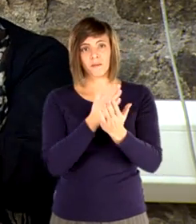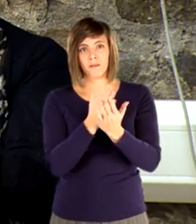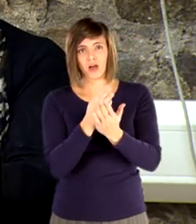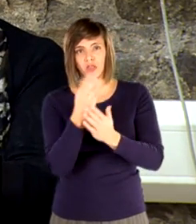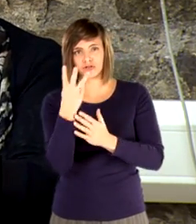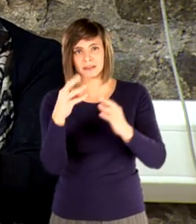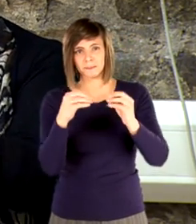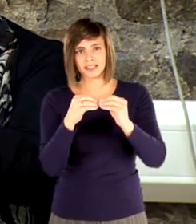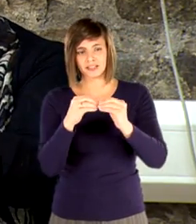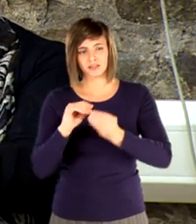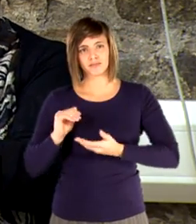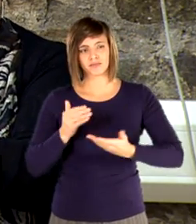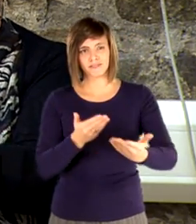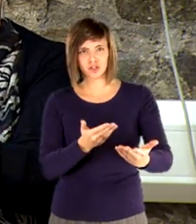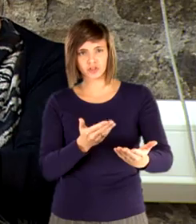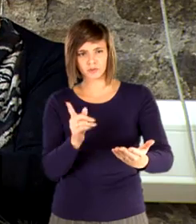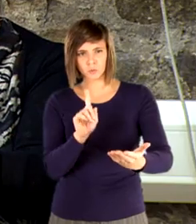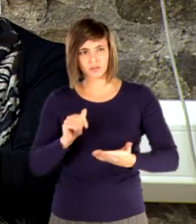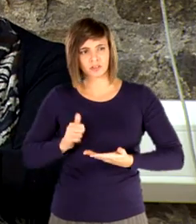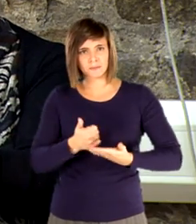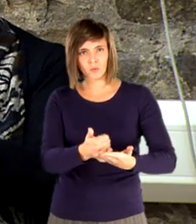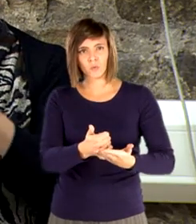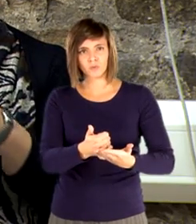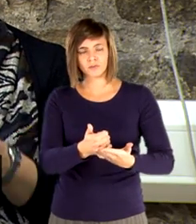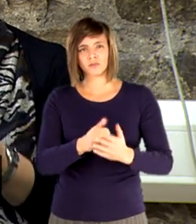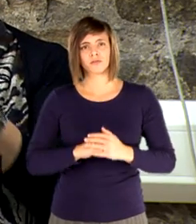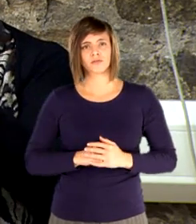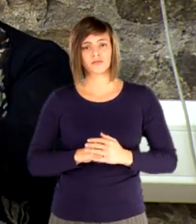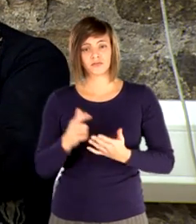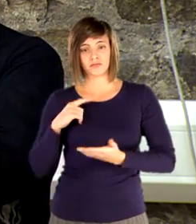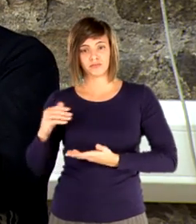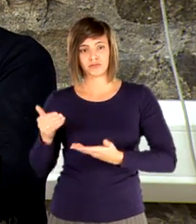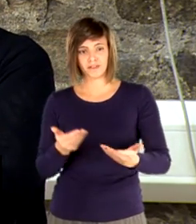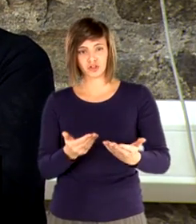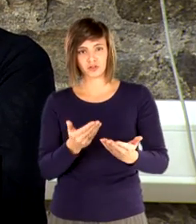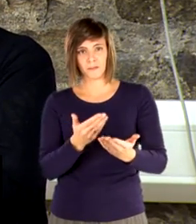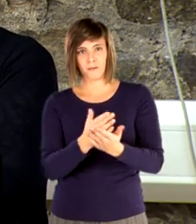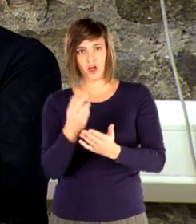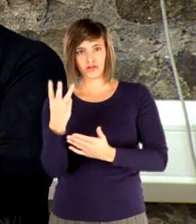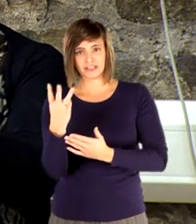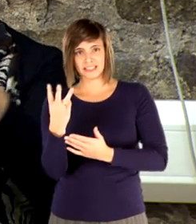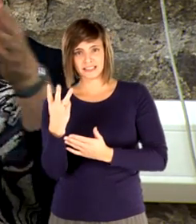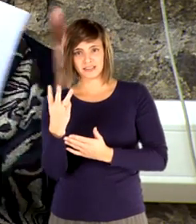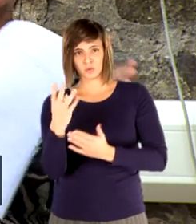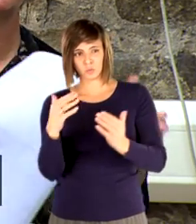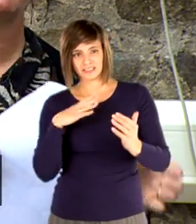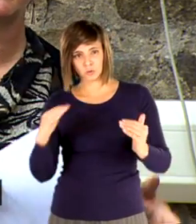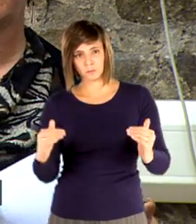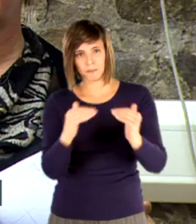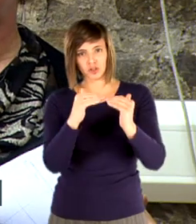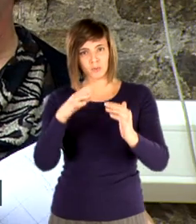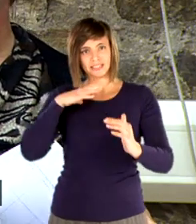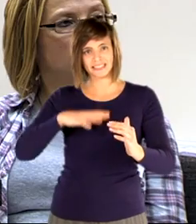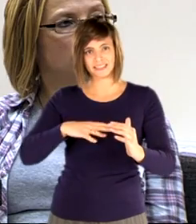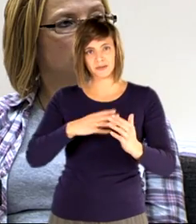Part 3B is the provision that follows on from that. And you can't have provision in part 3 that doesn't also match up with